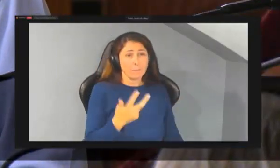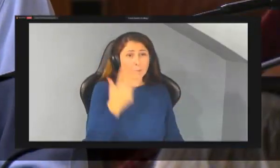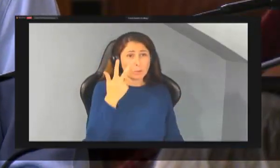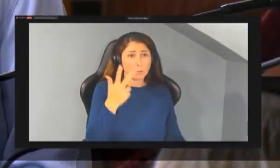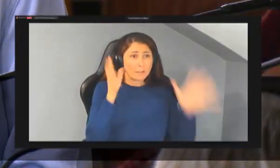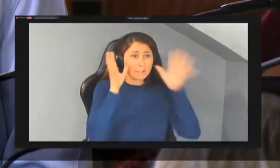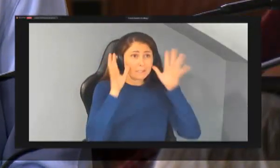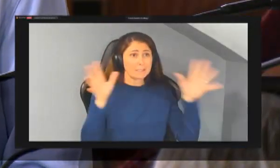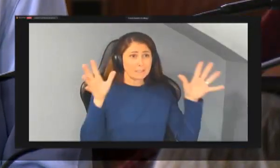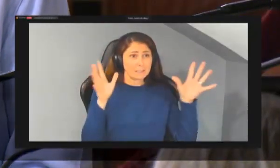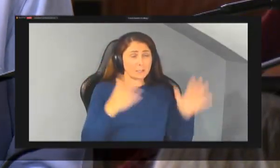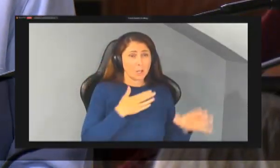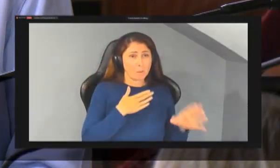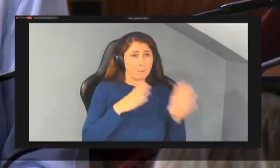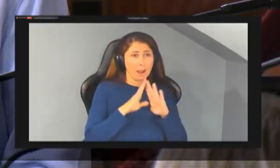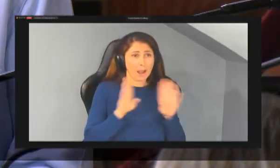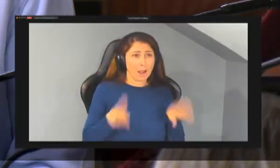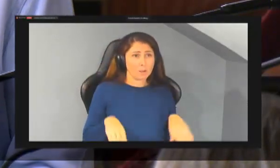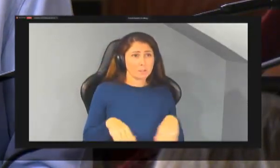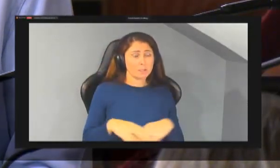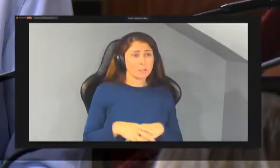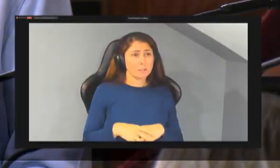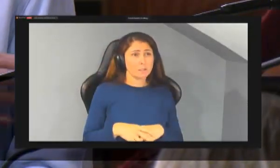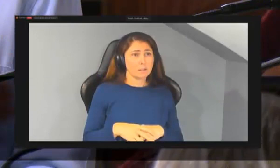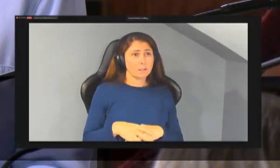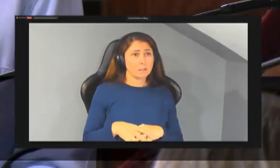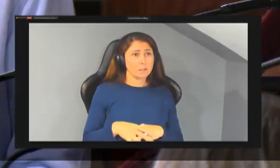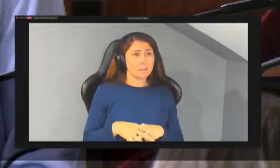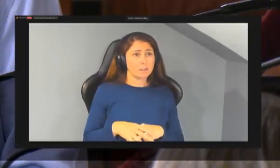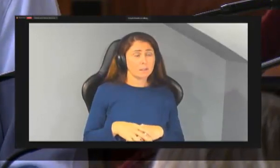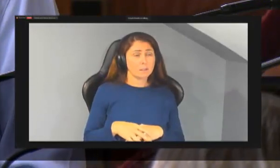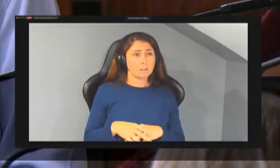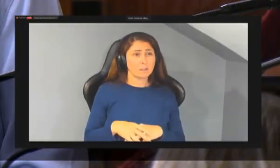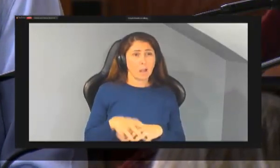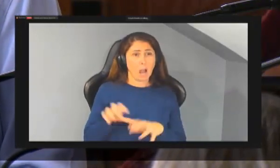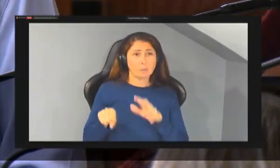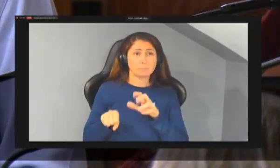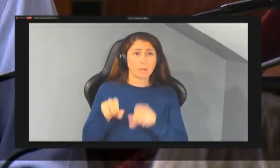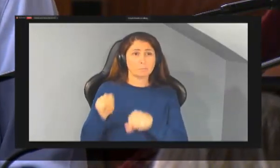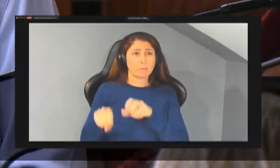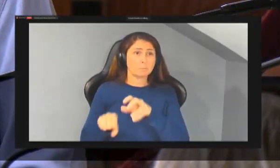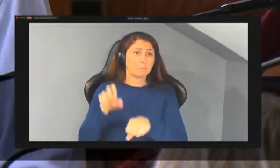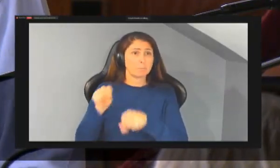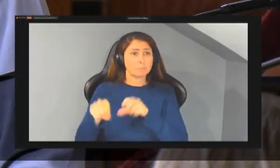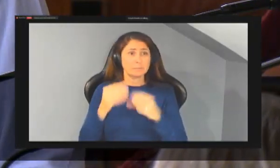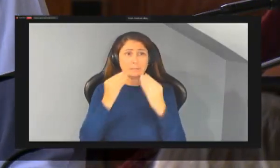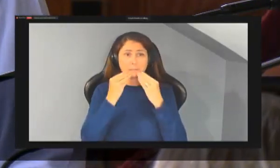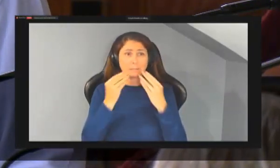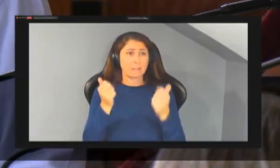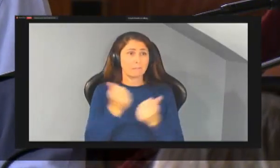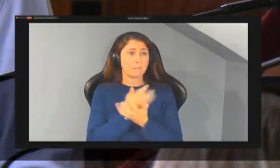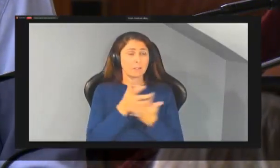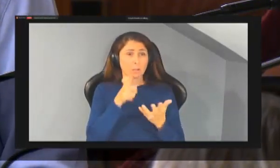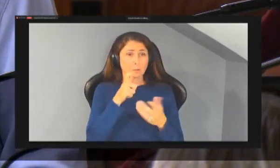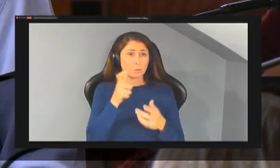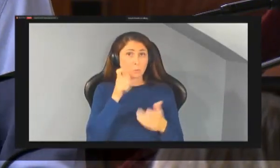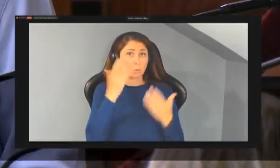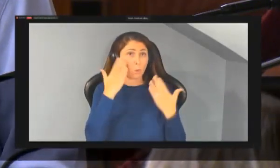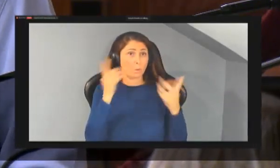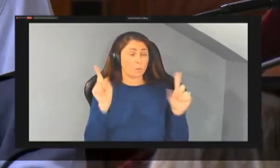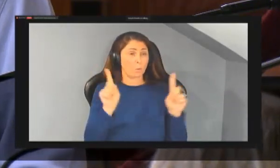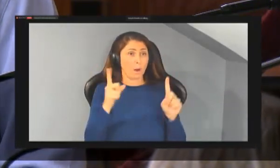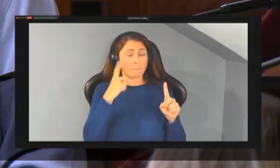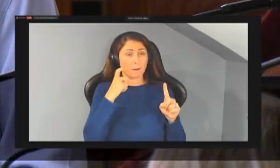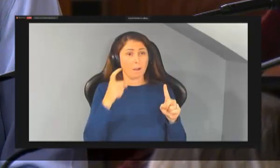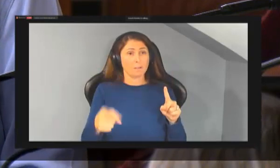by my house and chomping along the way to get to who knows where because they cut down